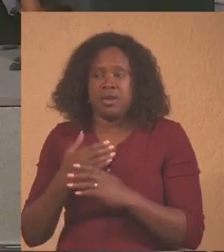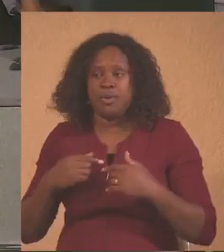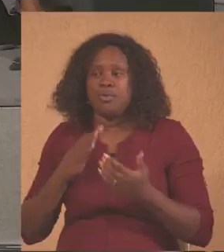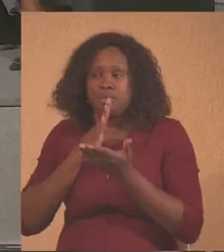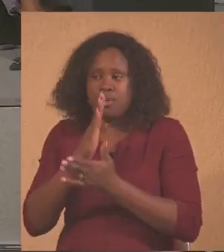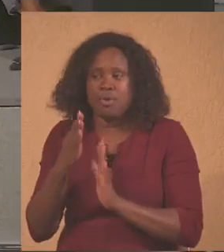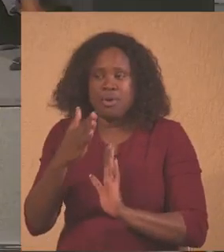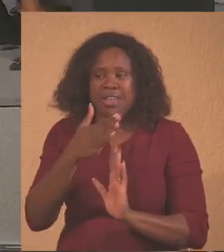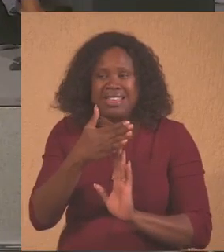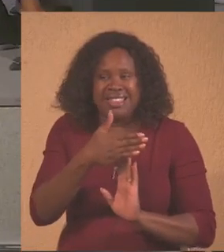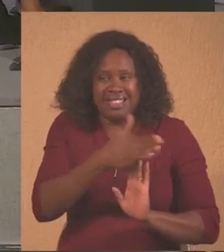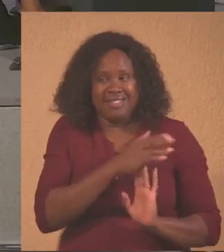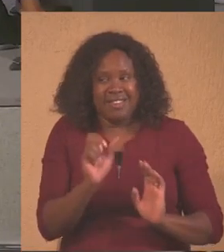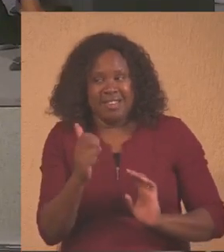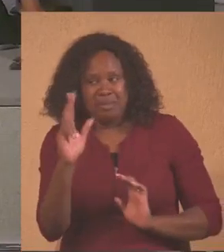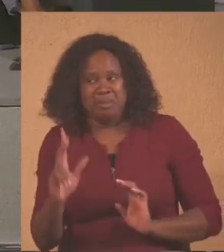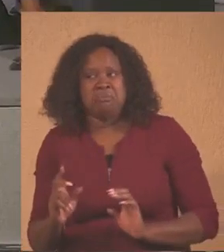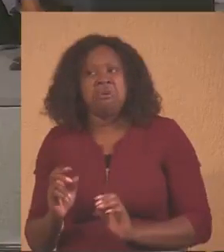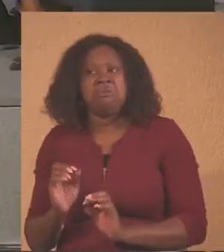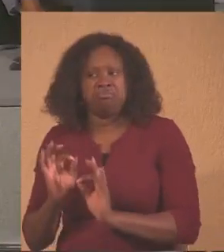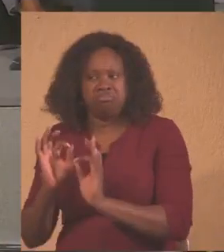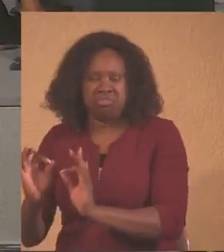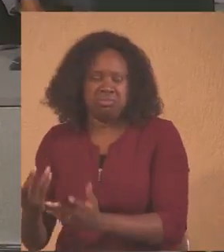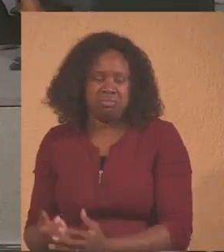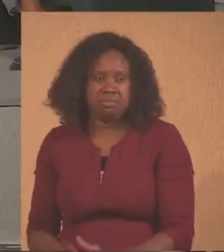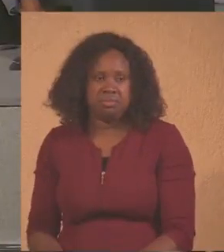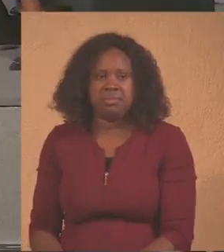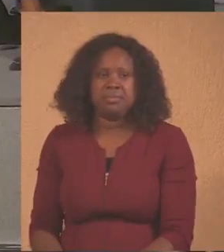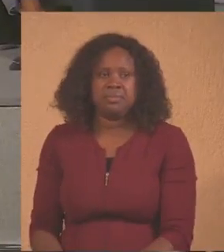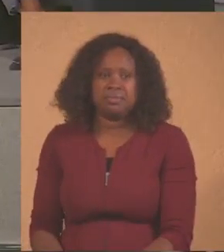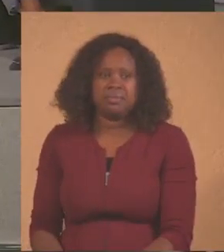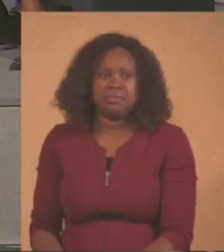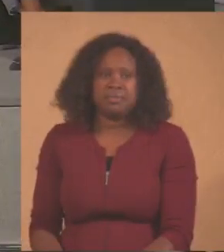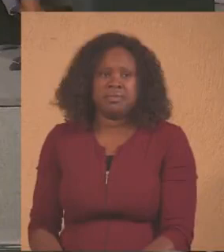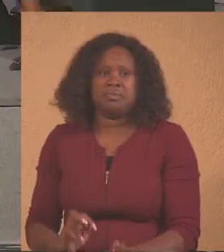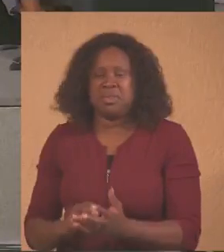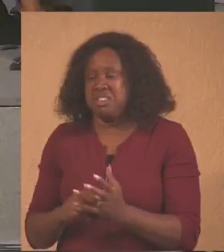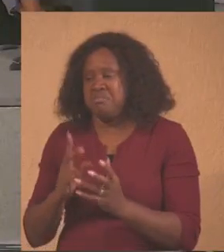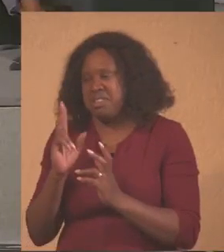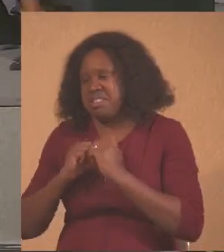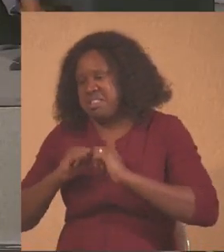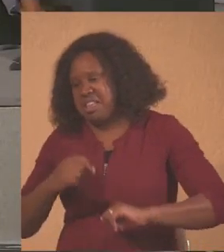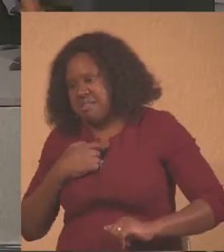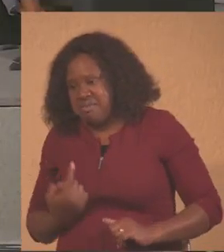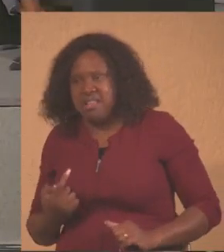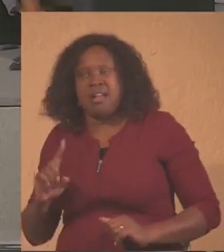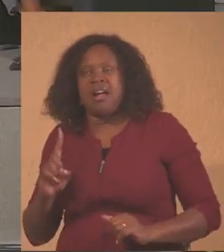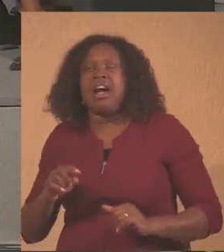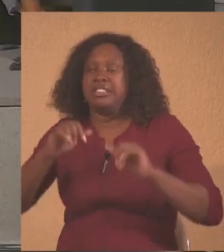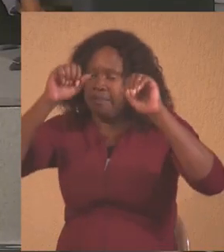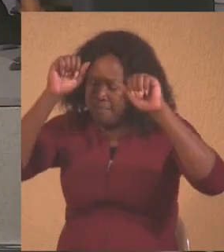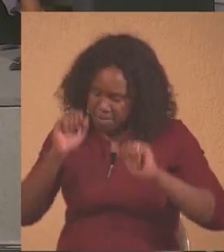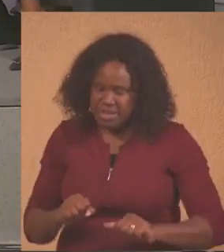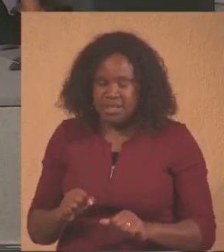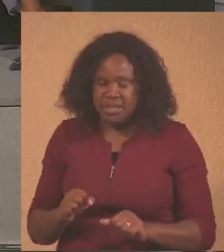them is assured. In that regard, so the choice is really not in their hands. It's mandatory whether they